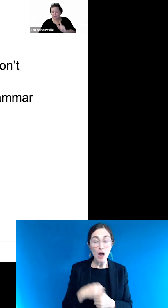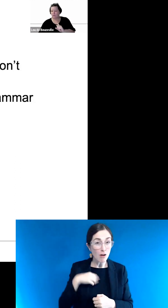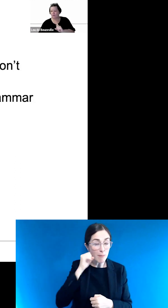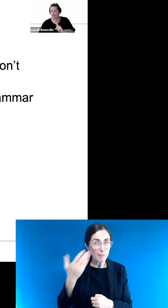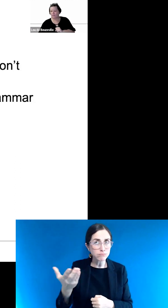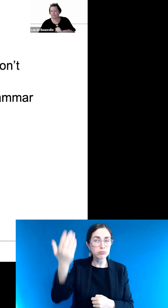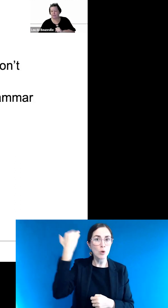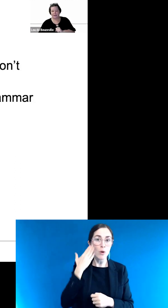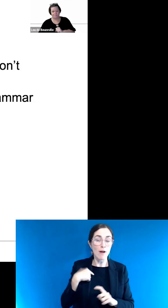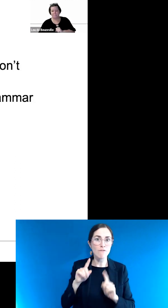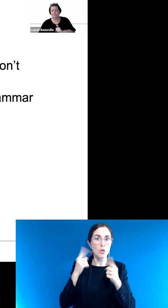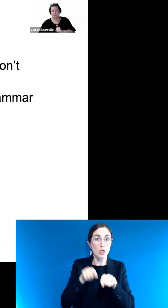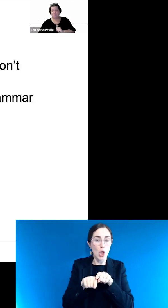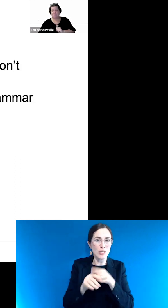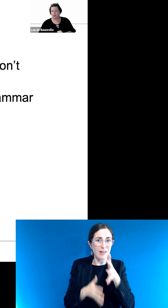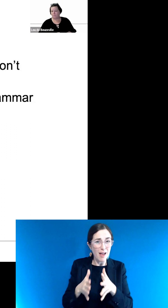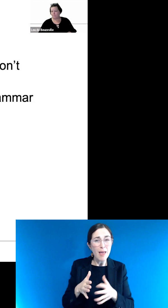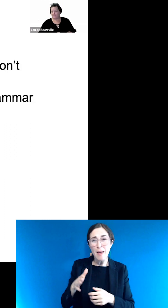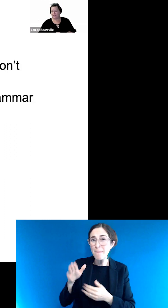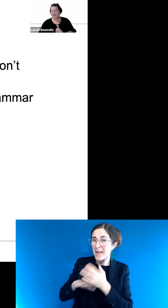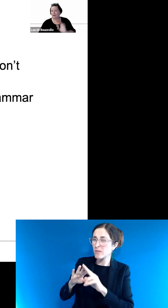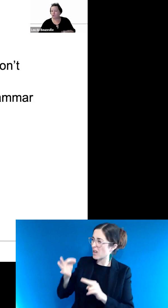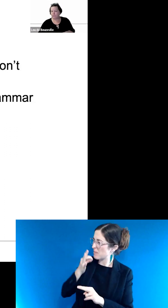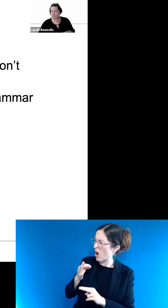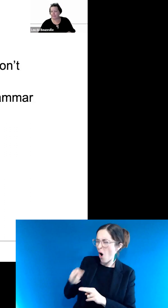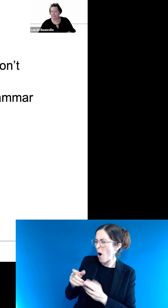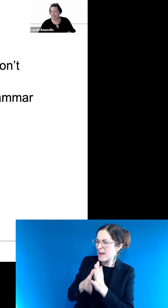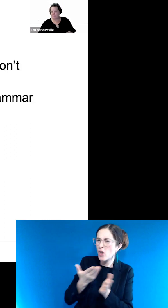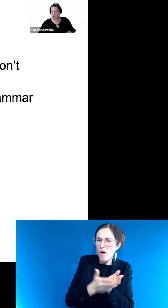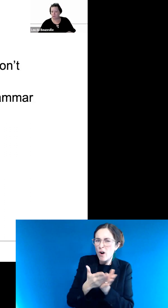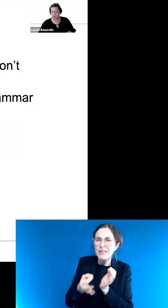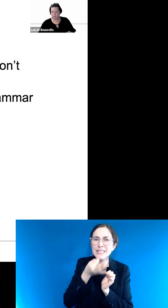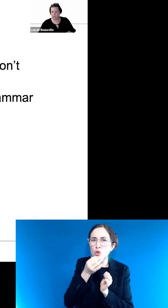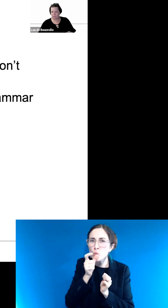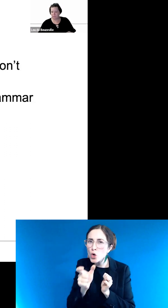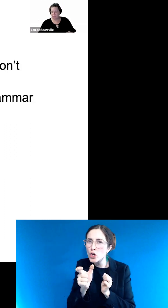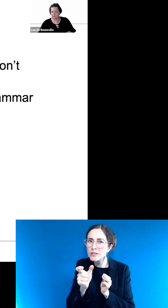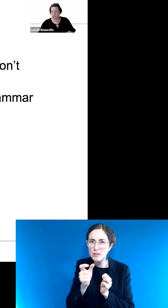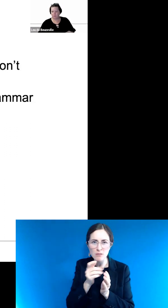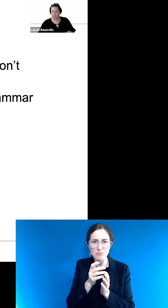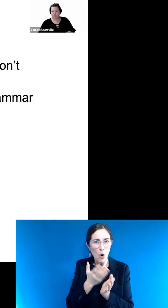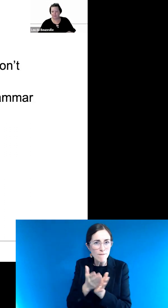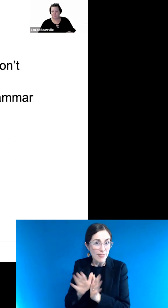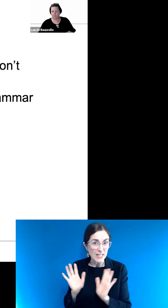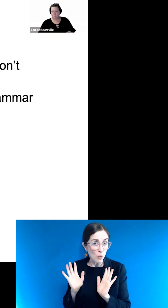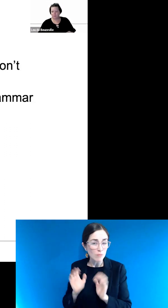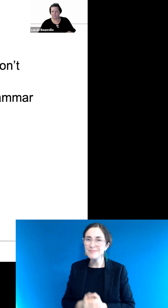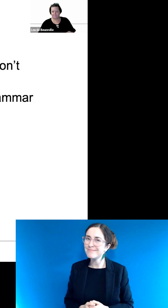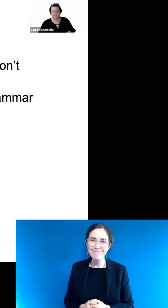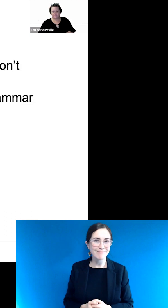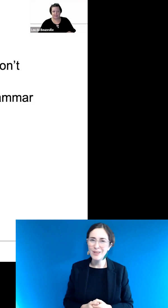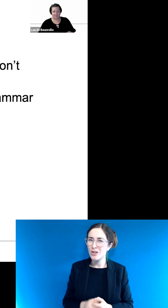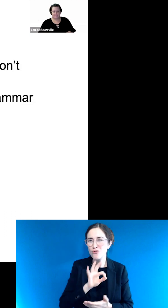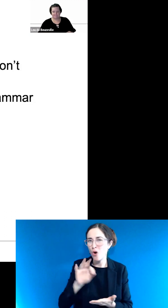100 years ago when I learned to sign, I remember hearing that a lot. People would say, oh, you just don't say the little words. You just don't sign the little